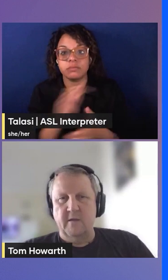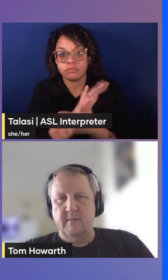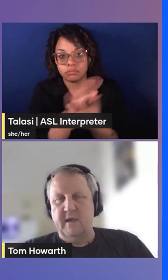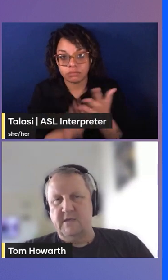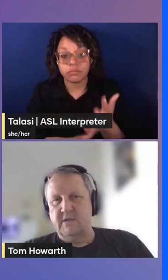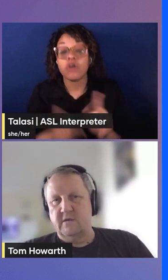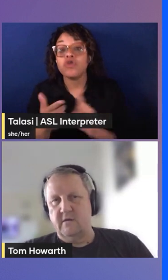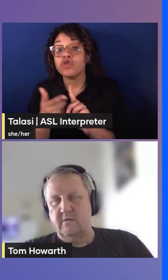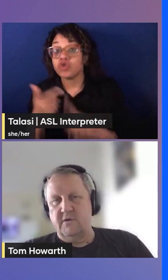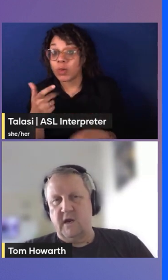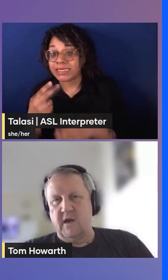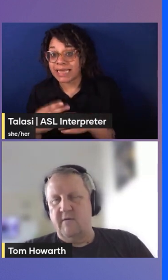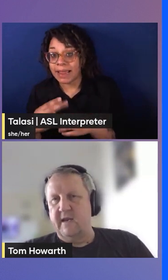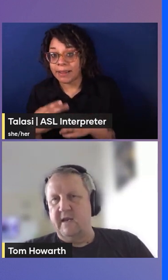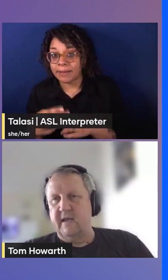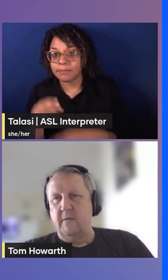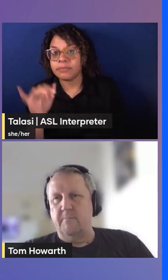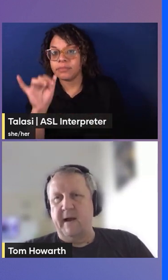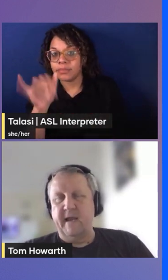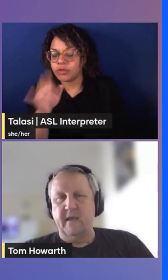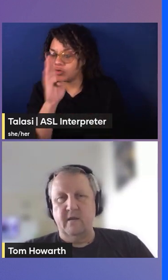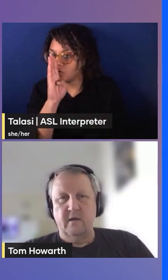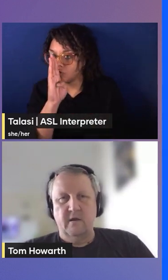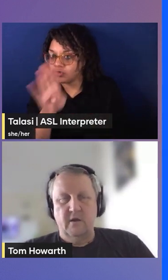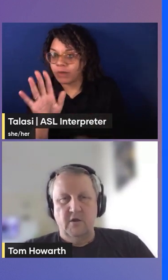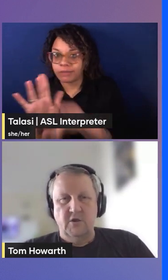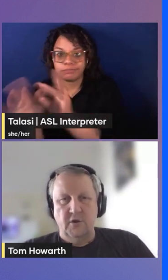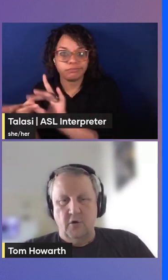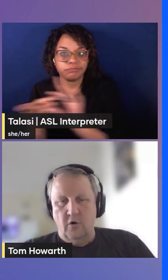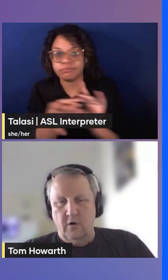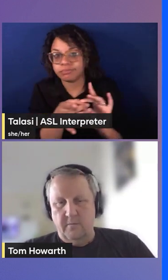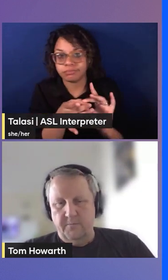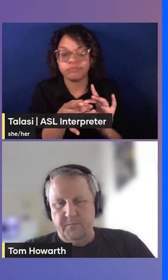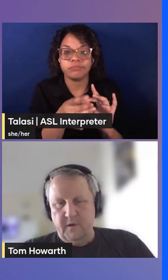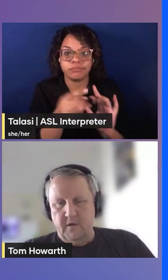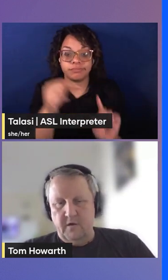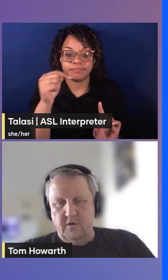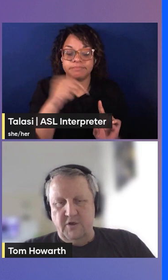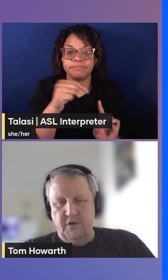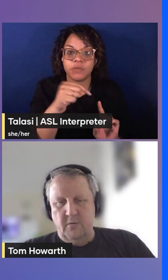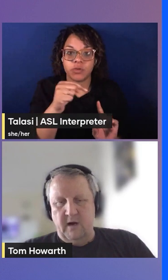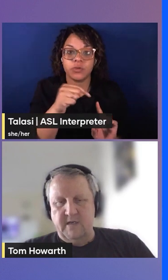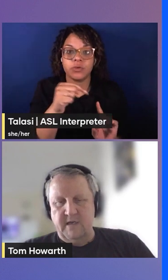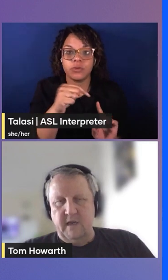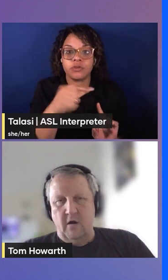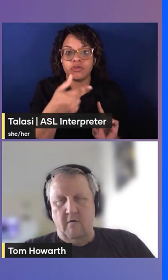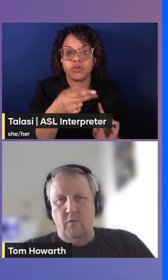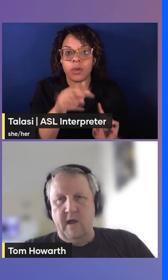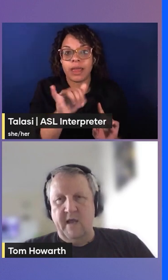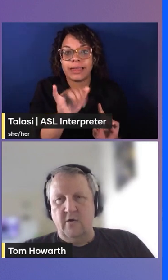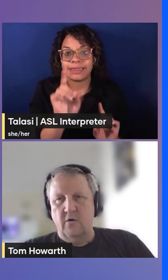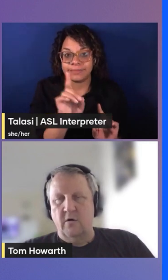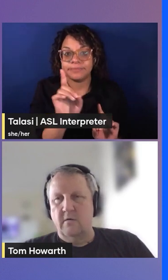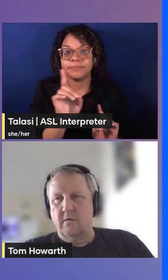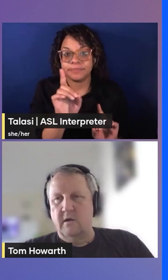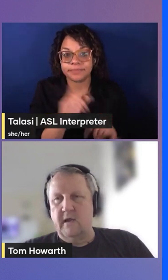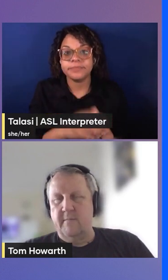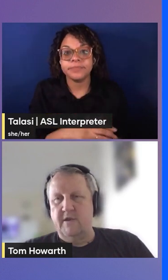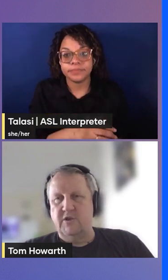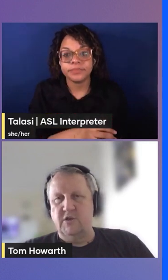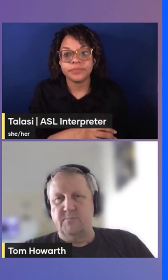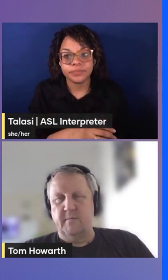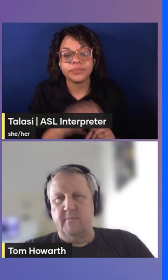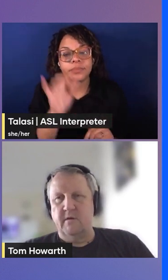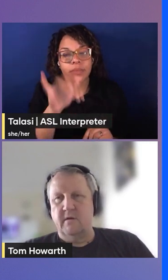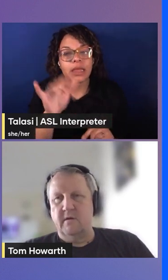source name is the direct link back to your GUID of where your